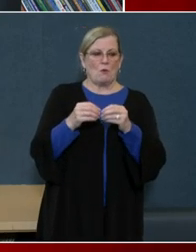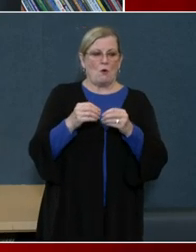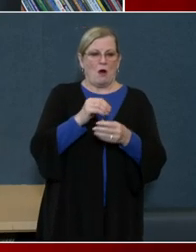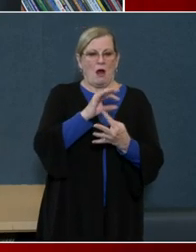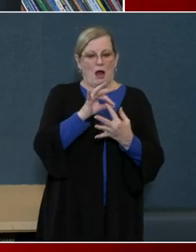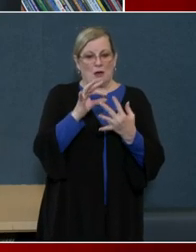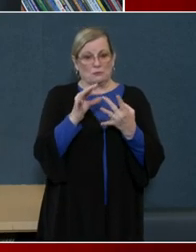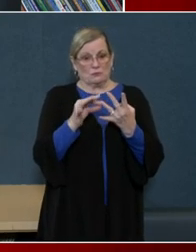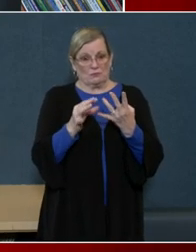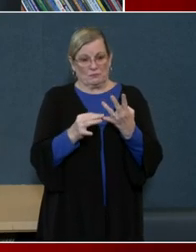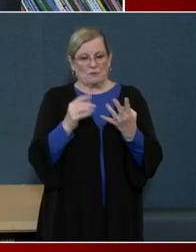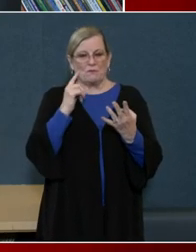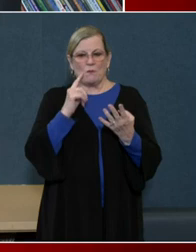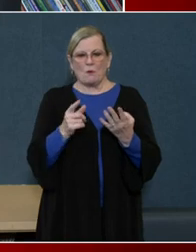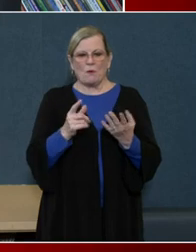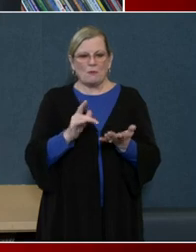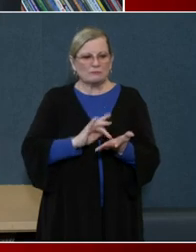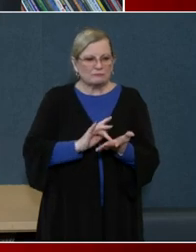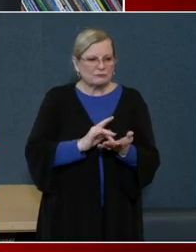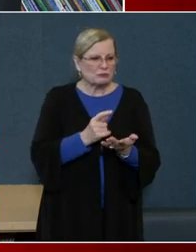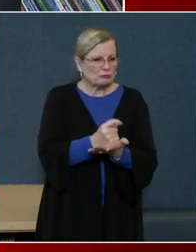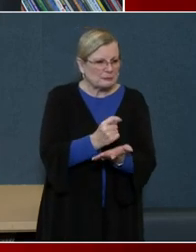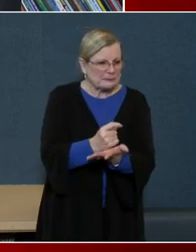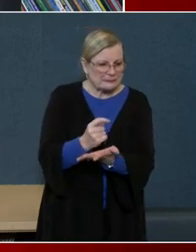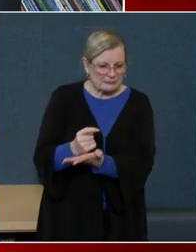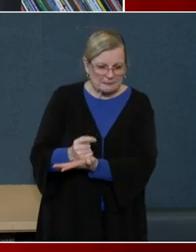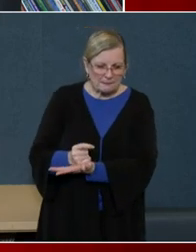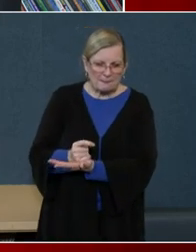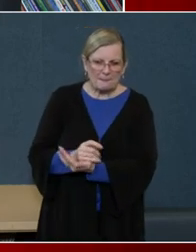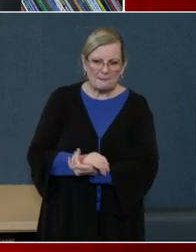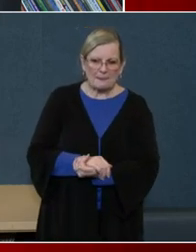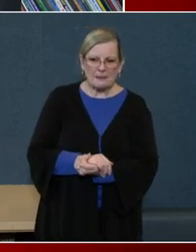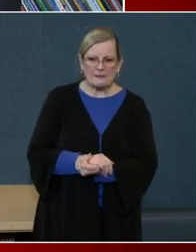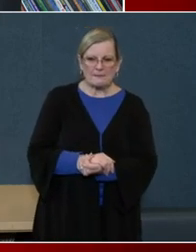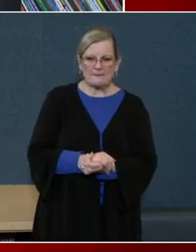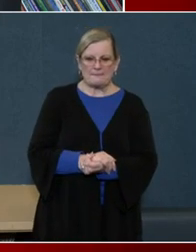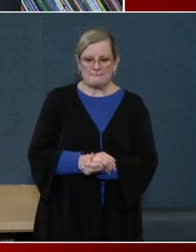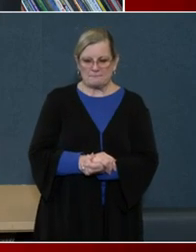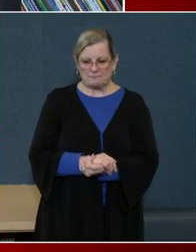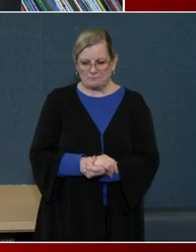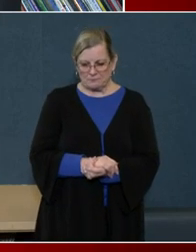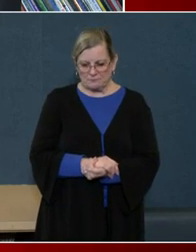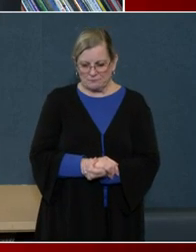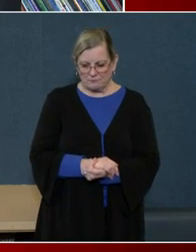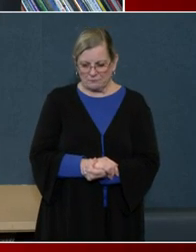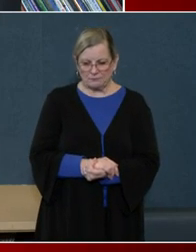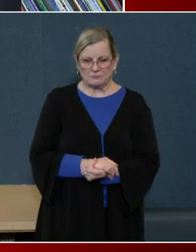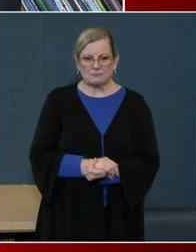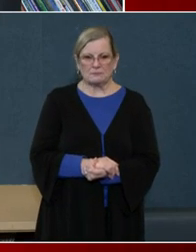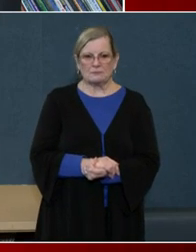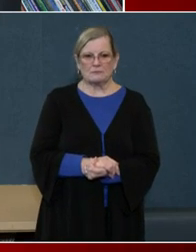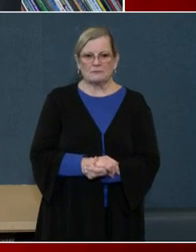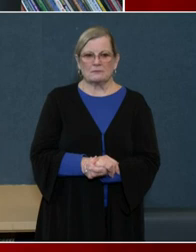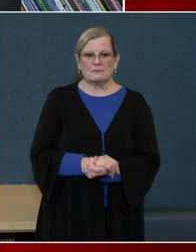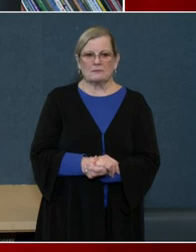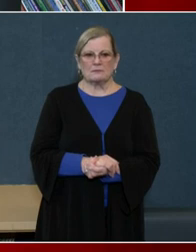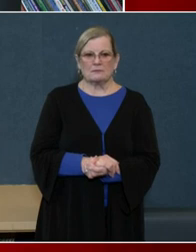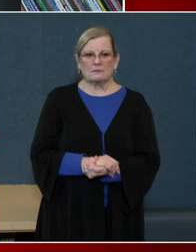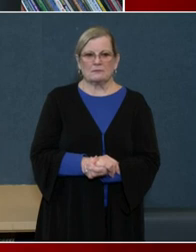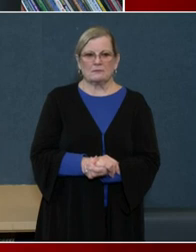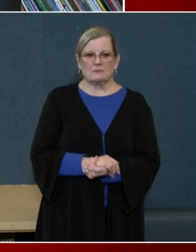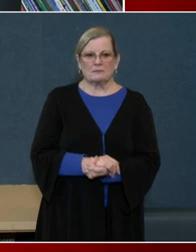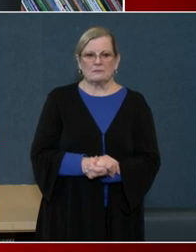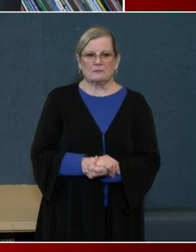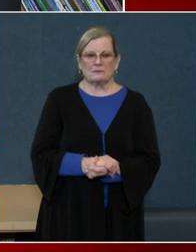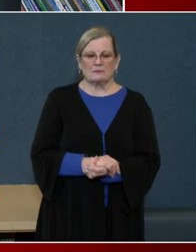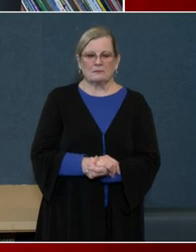if not the best, approaches toward racial equity on the part of government anywhere in the country, but there's still some